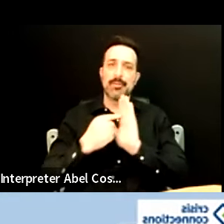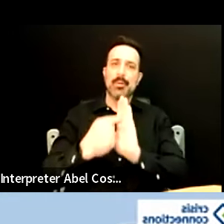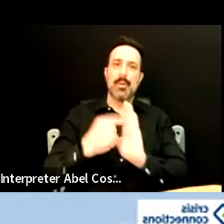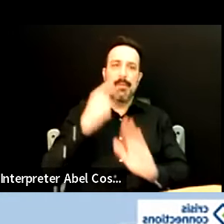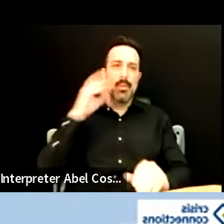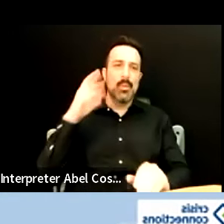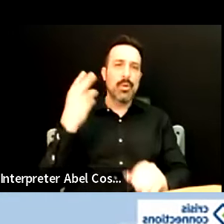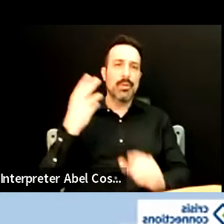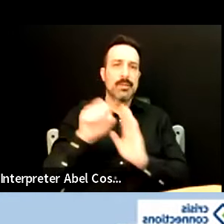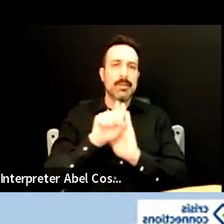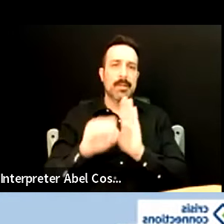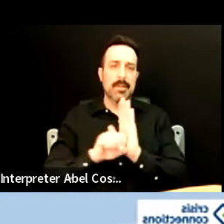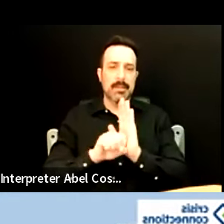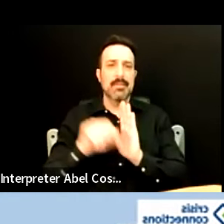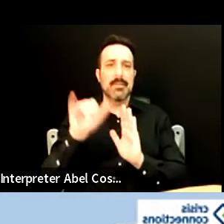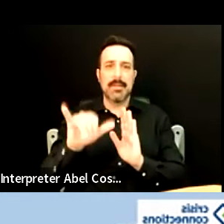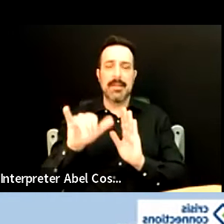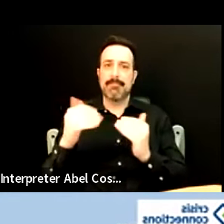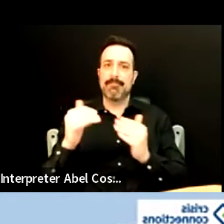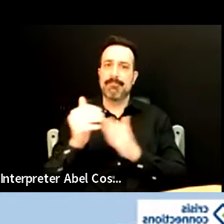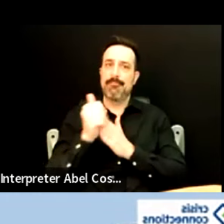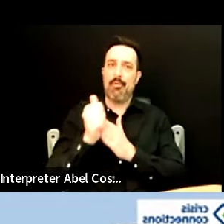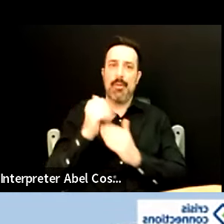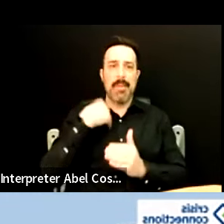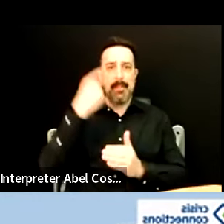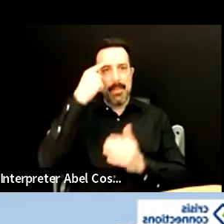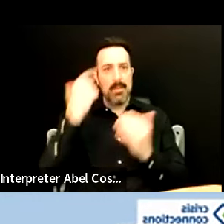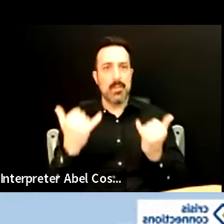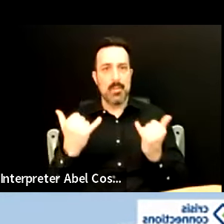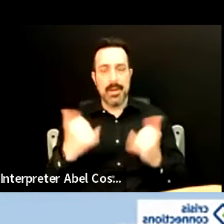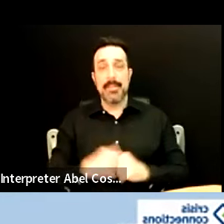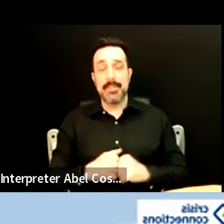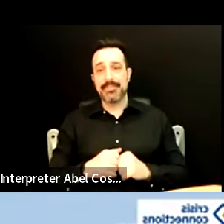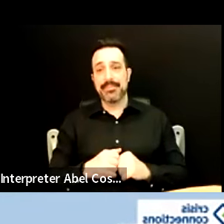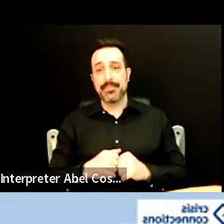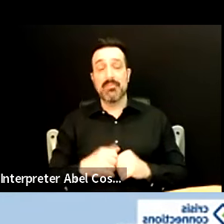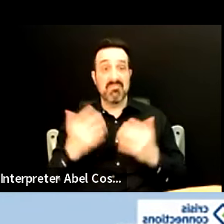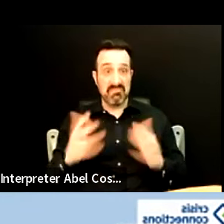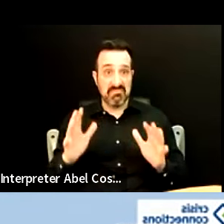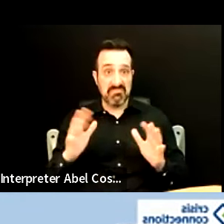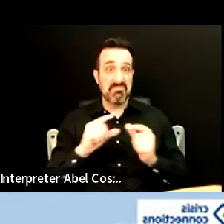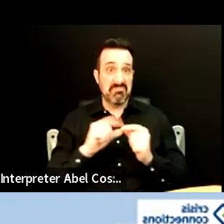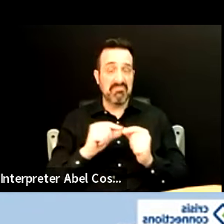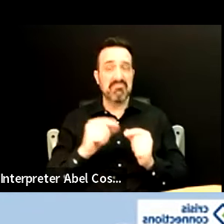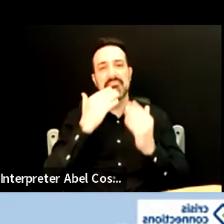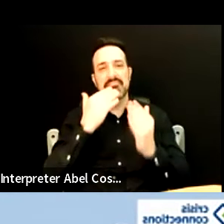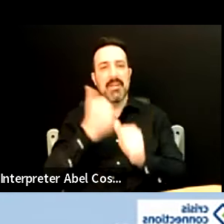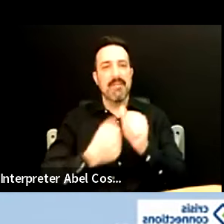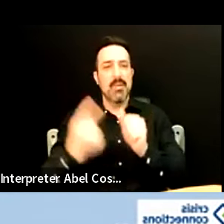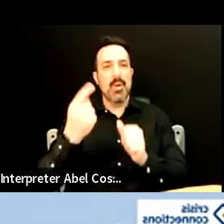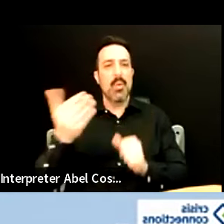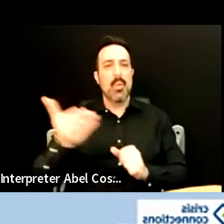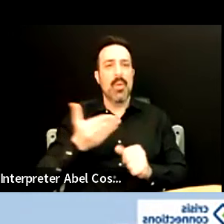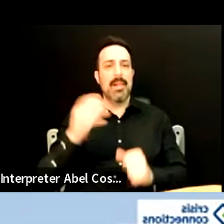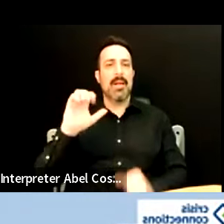State is something that is the forefront of my mind today. With that, I wanted to thank everyone and welcome you to the